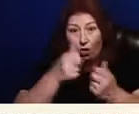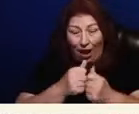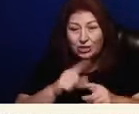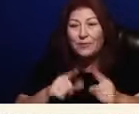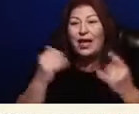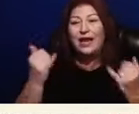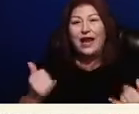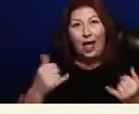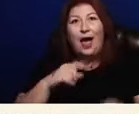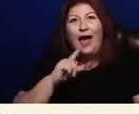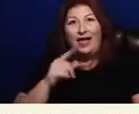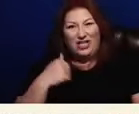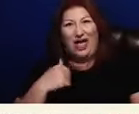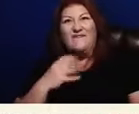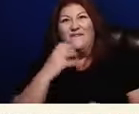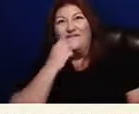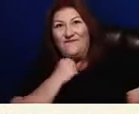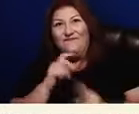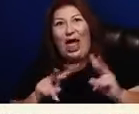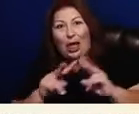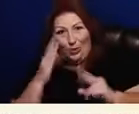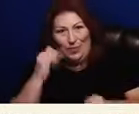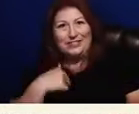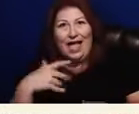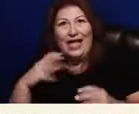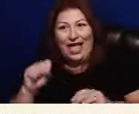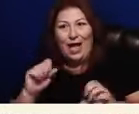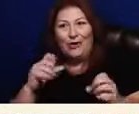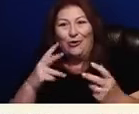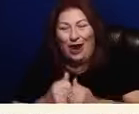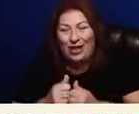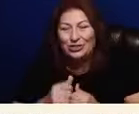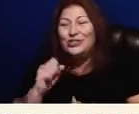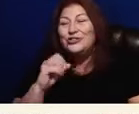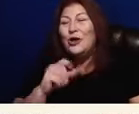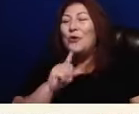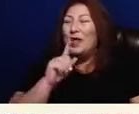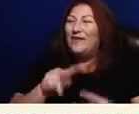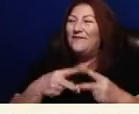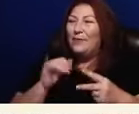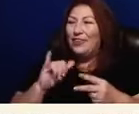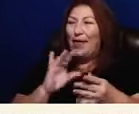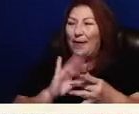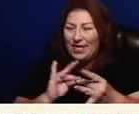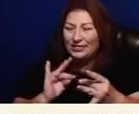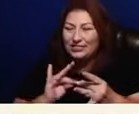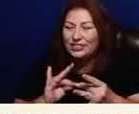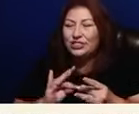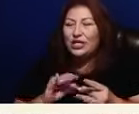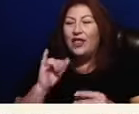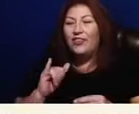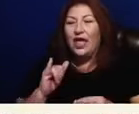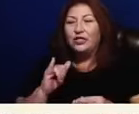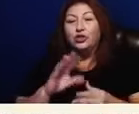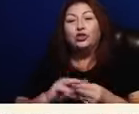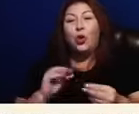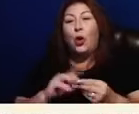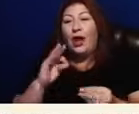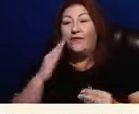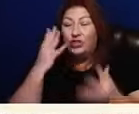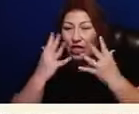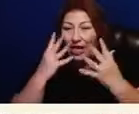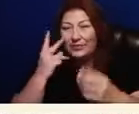I actually have value because I can crash, right? So it's really flipping that message, flipping that story of shame and seeing our strengths that we